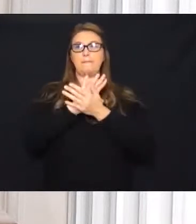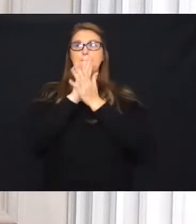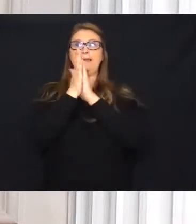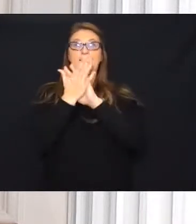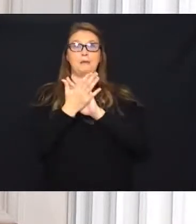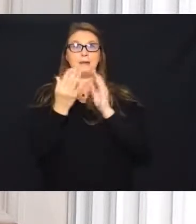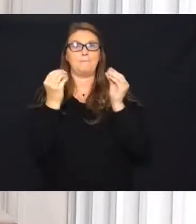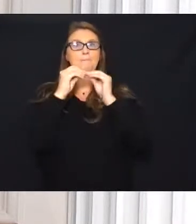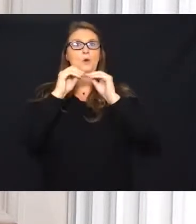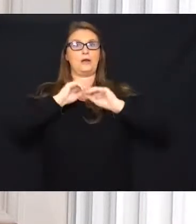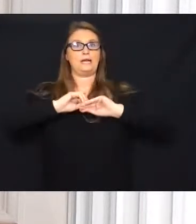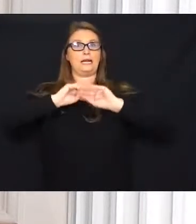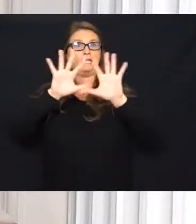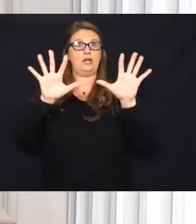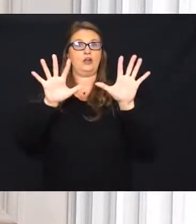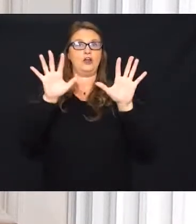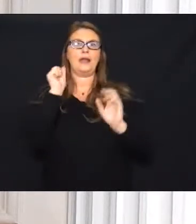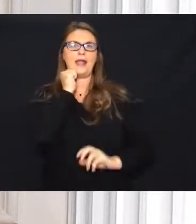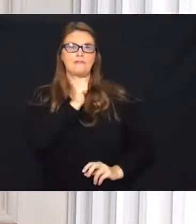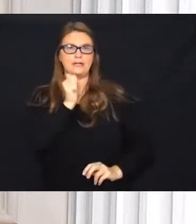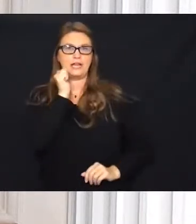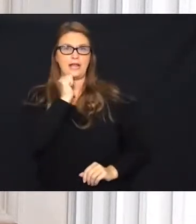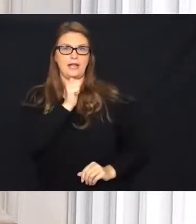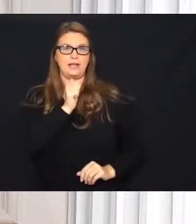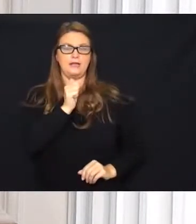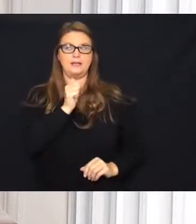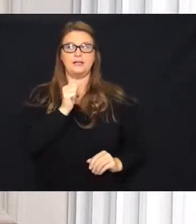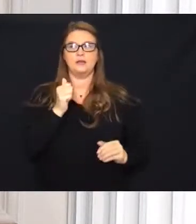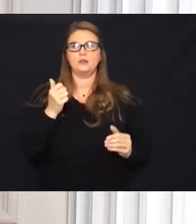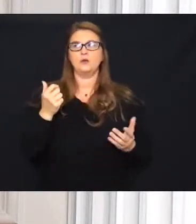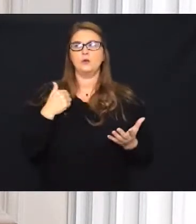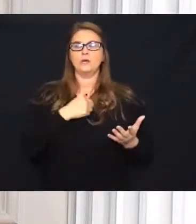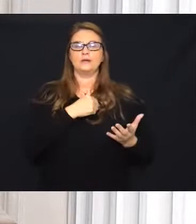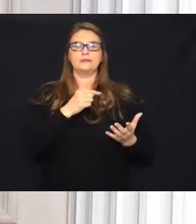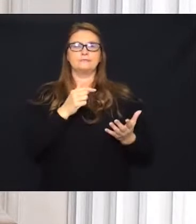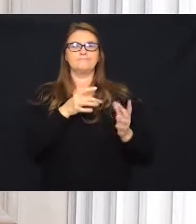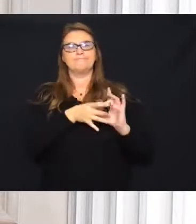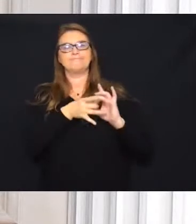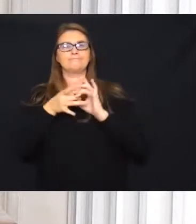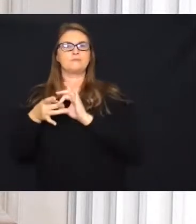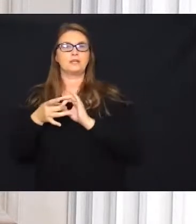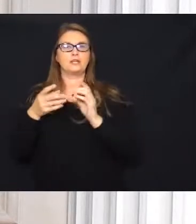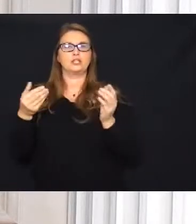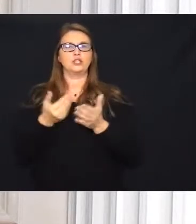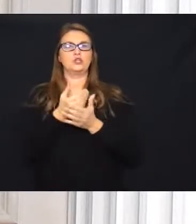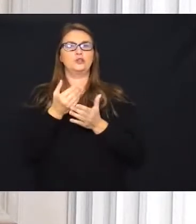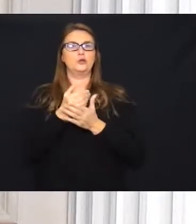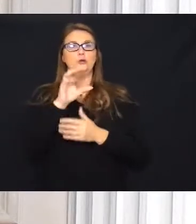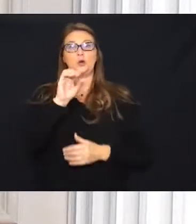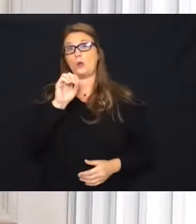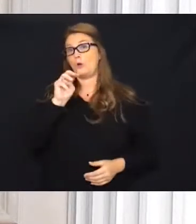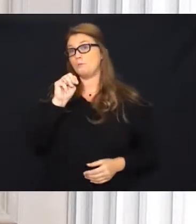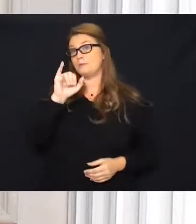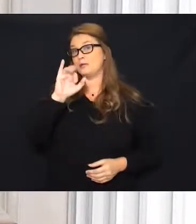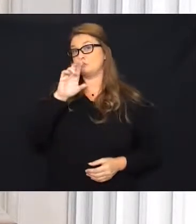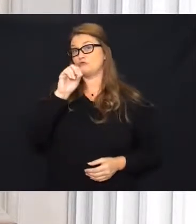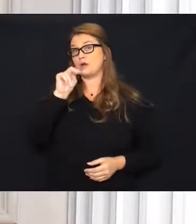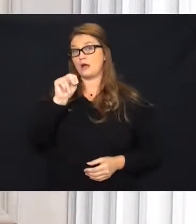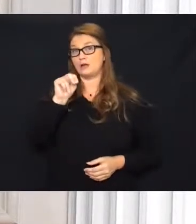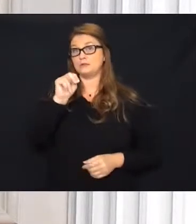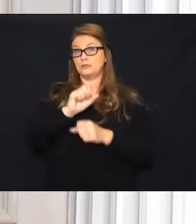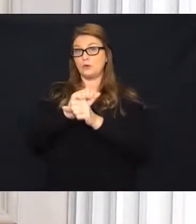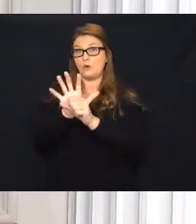more clear every day related to the new Omicron variant of COVID-19.